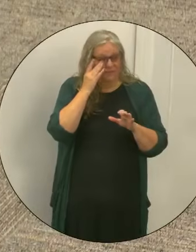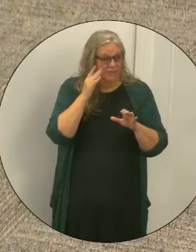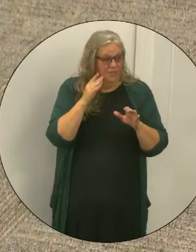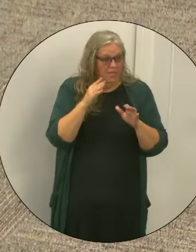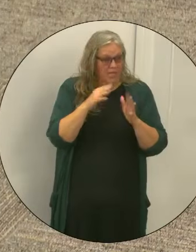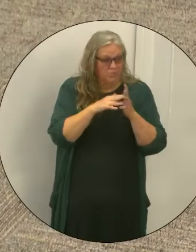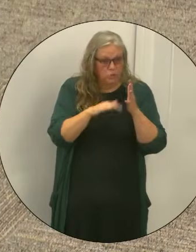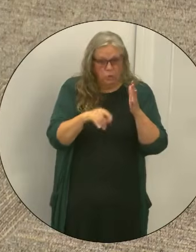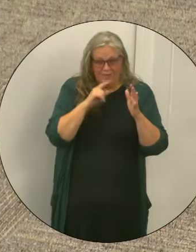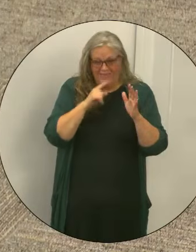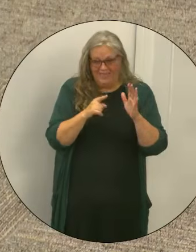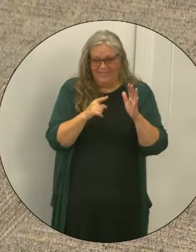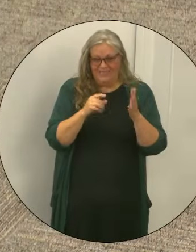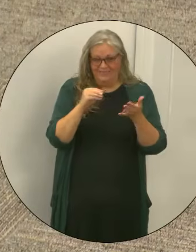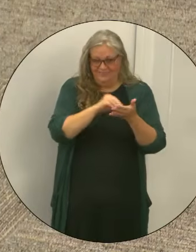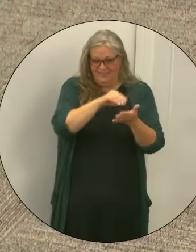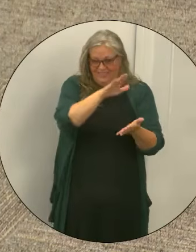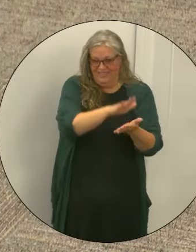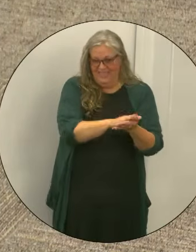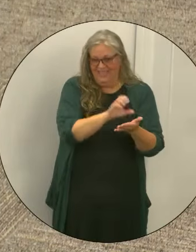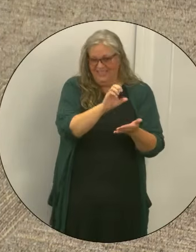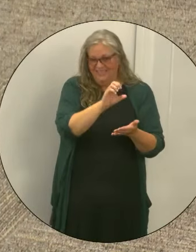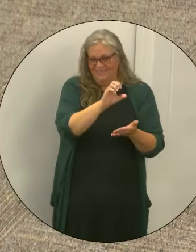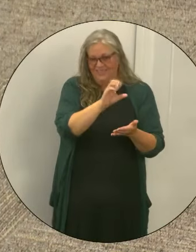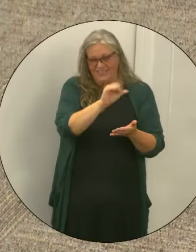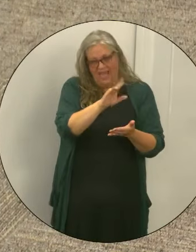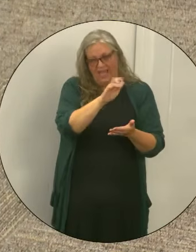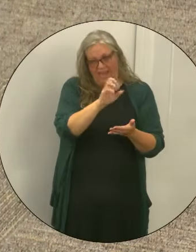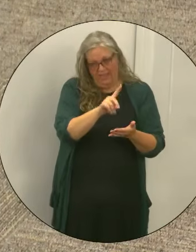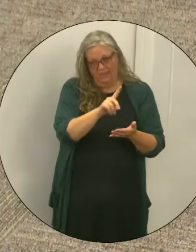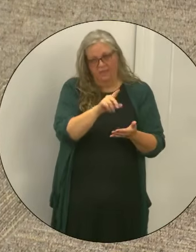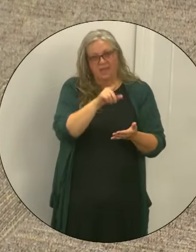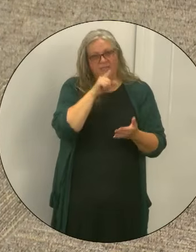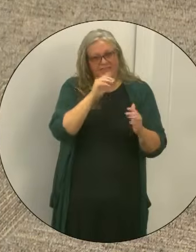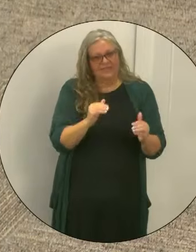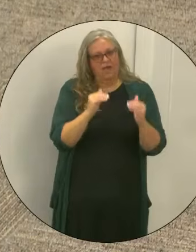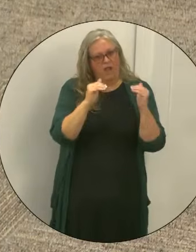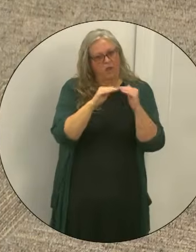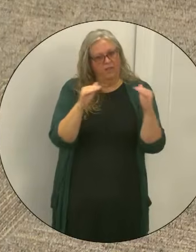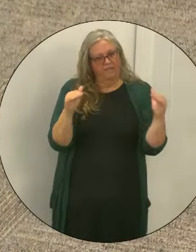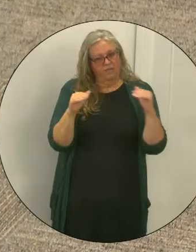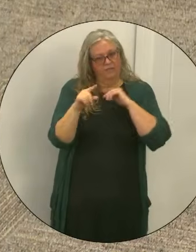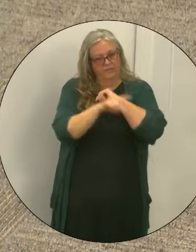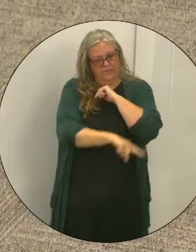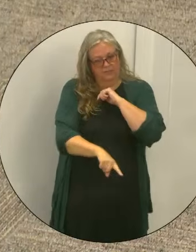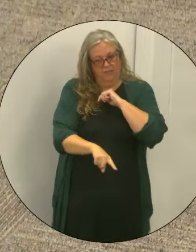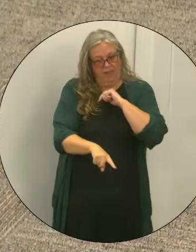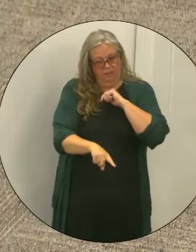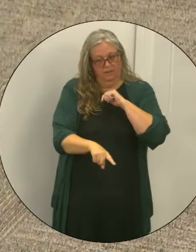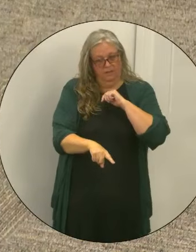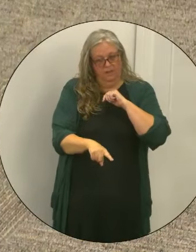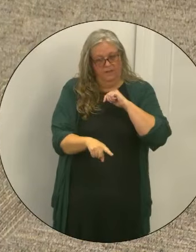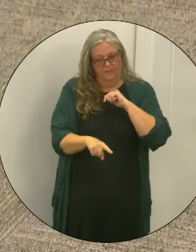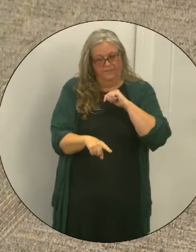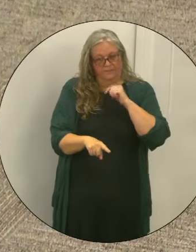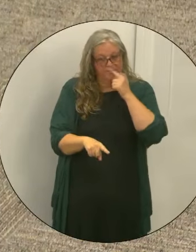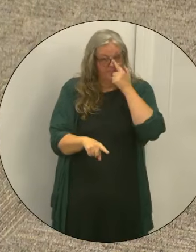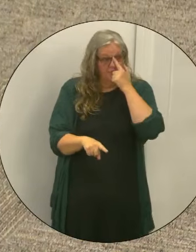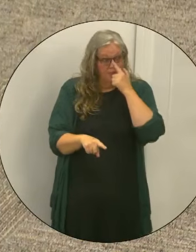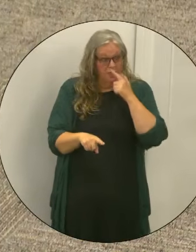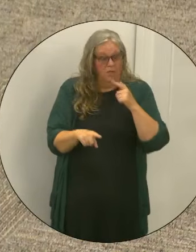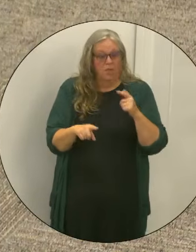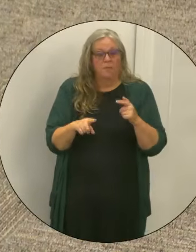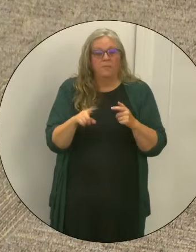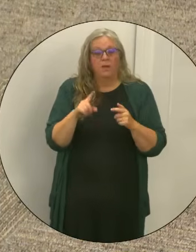is cited at the school, that triggers a higher level of discipline and removal based on that citation. But with this